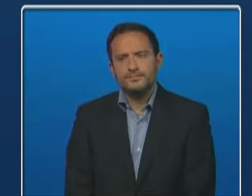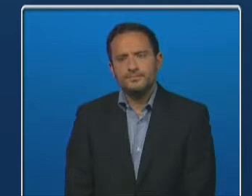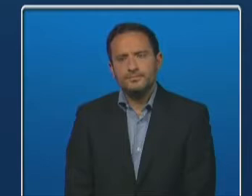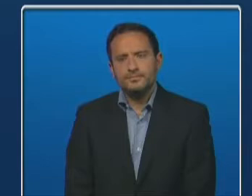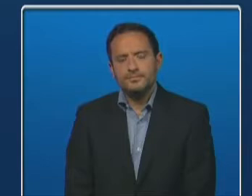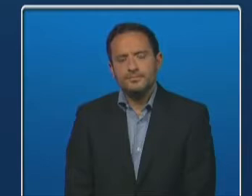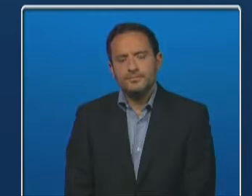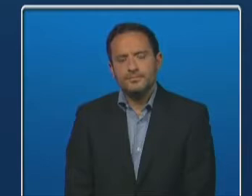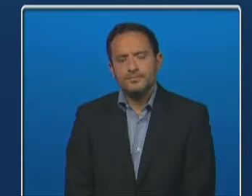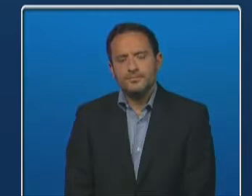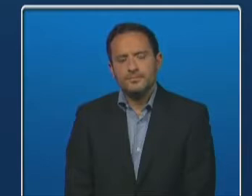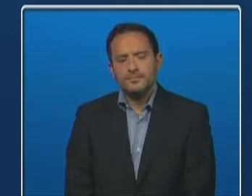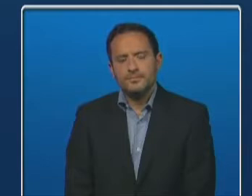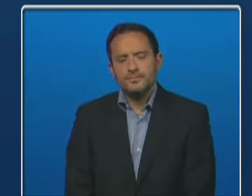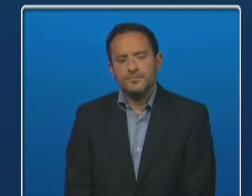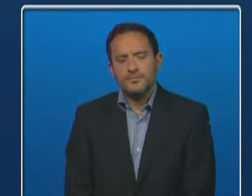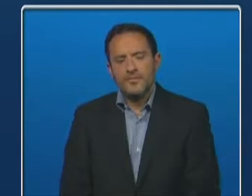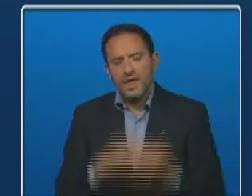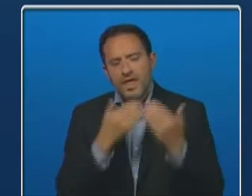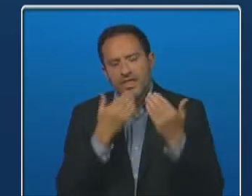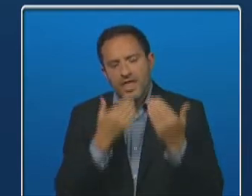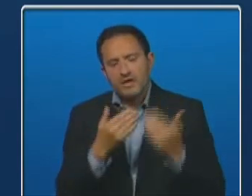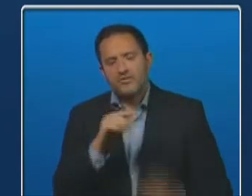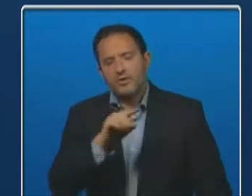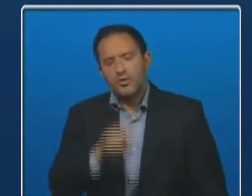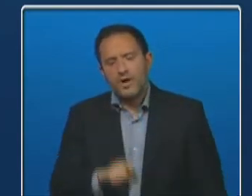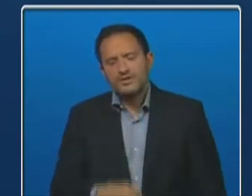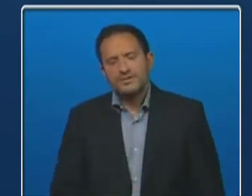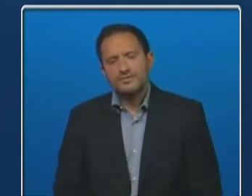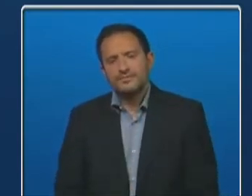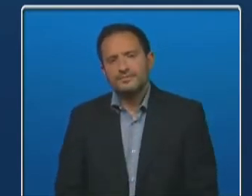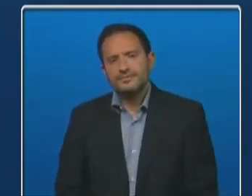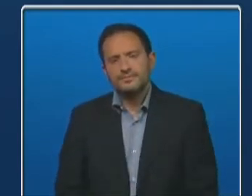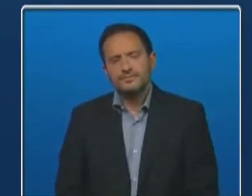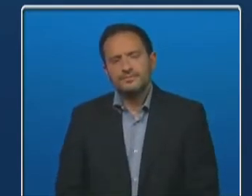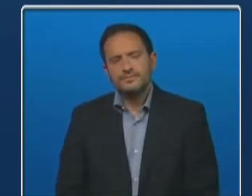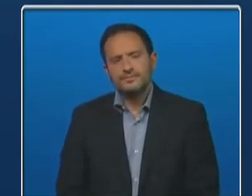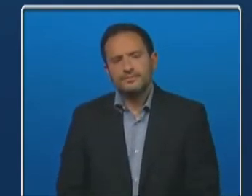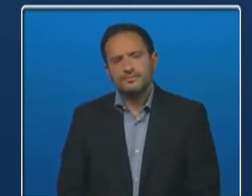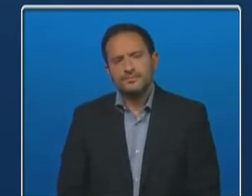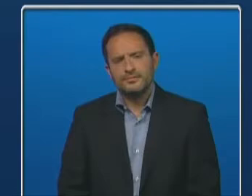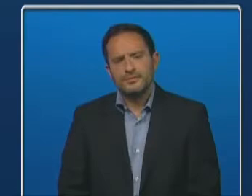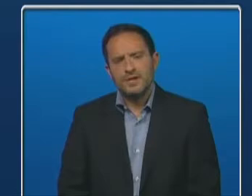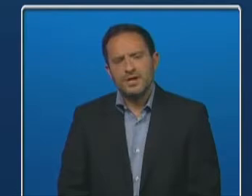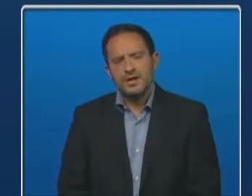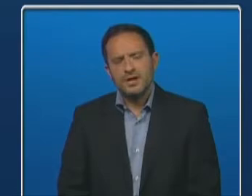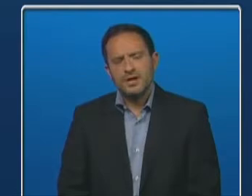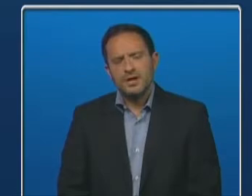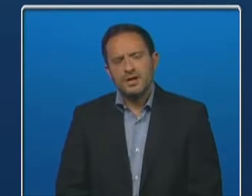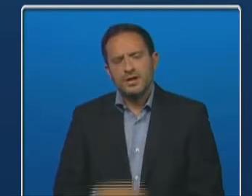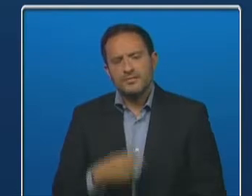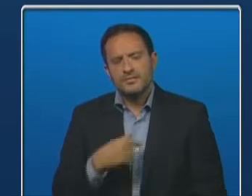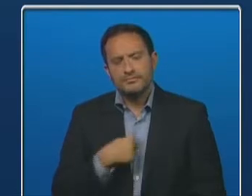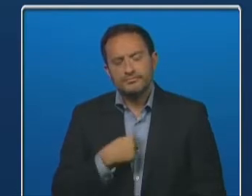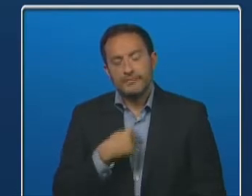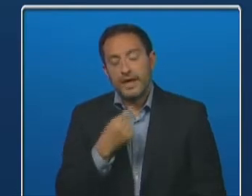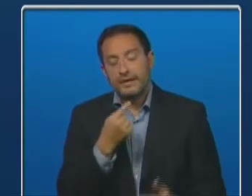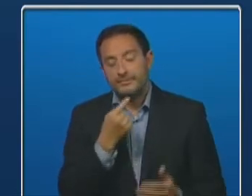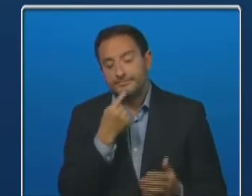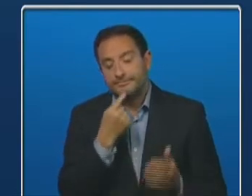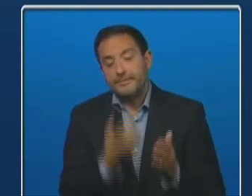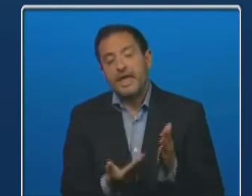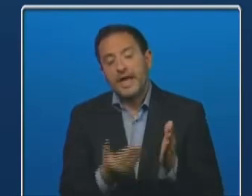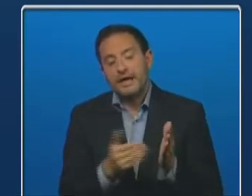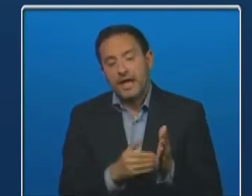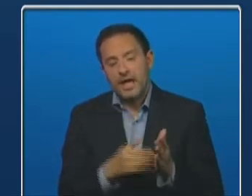Okay, well, I'll start. Thank you for that question. I want to repeat what my colleagues have said. We're very